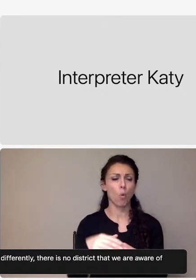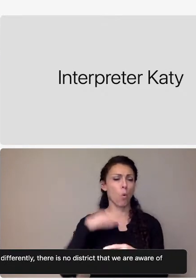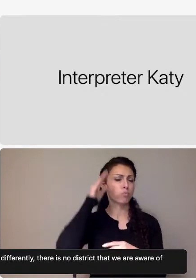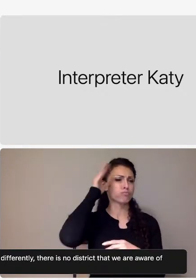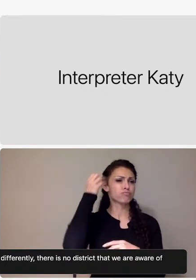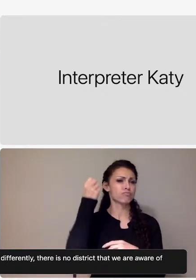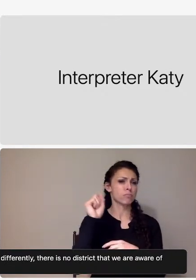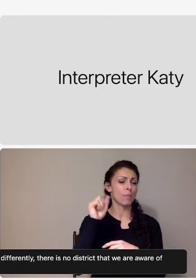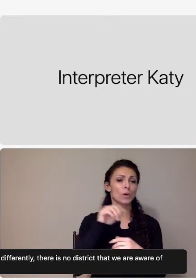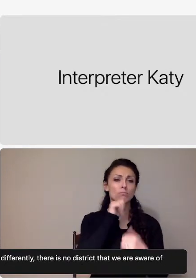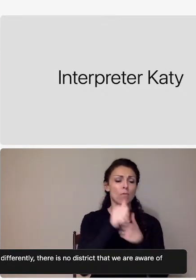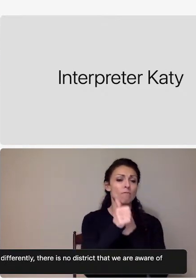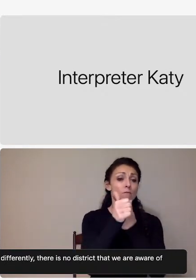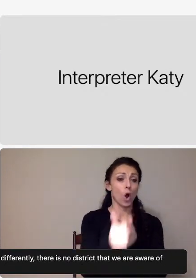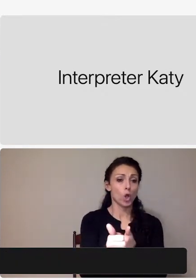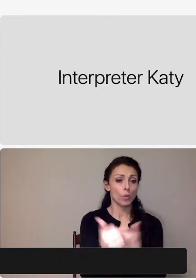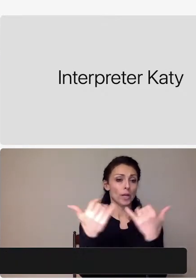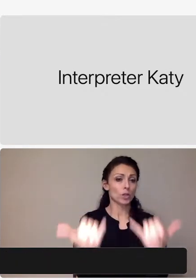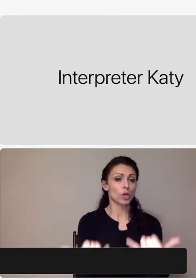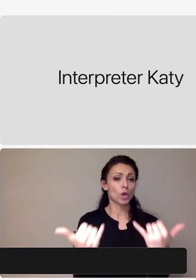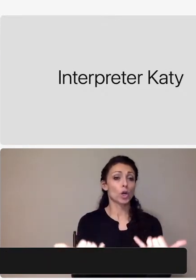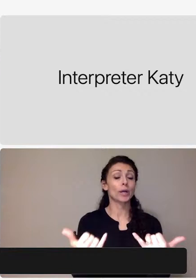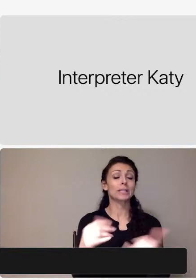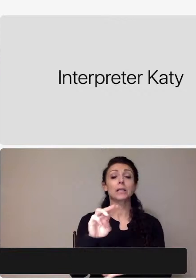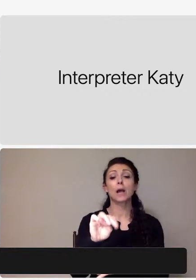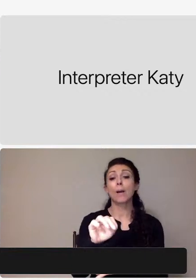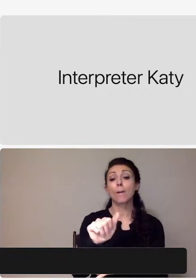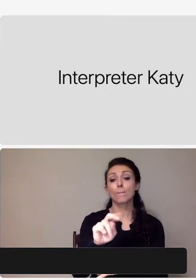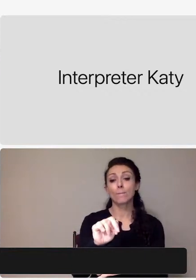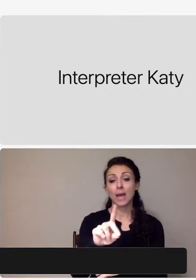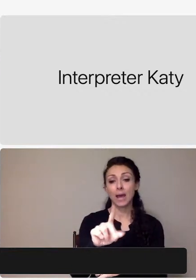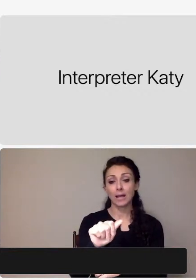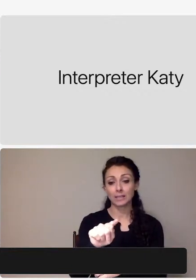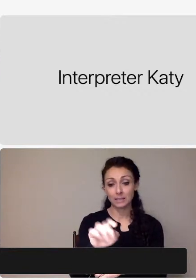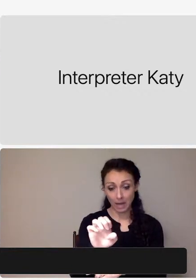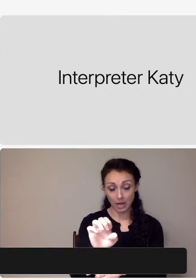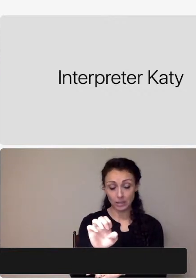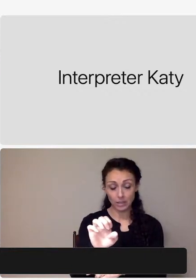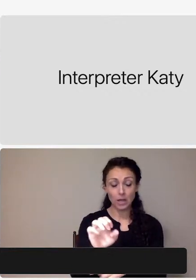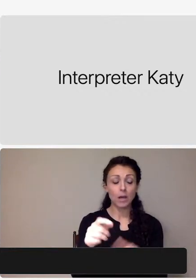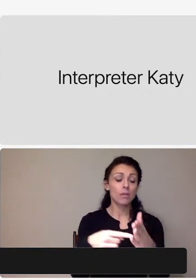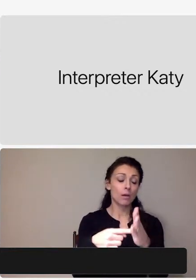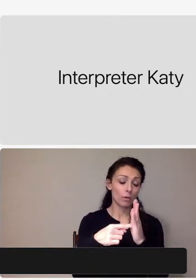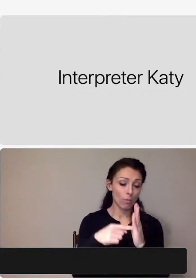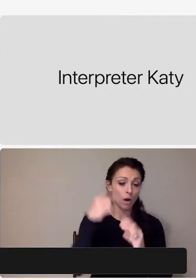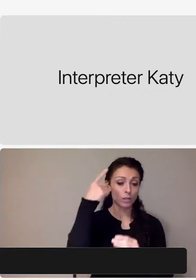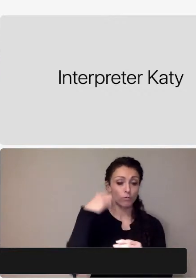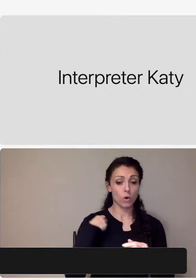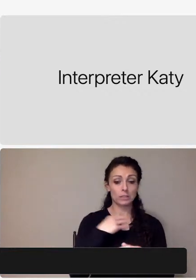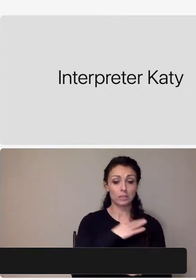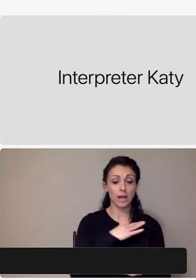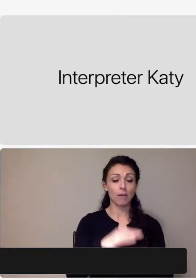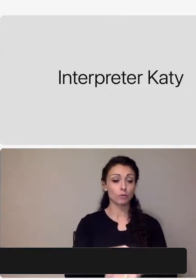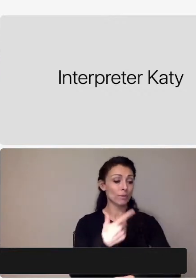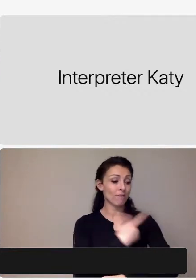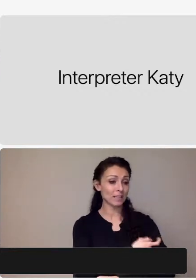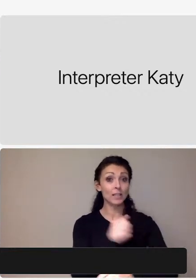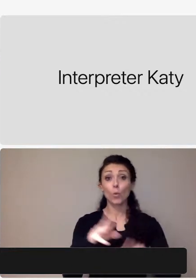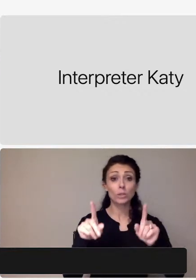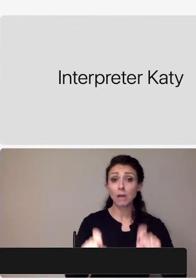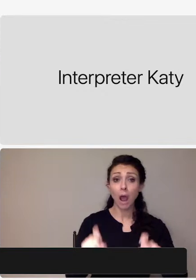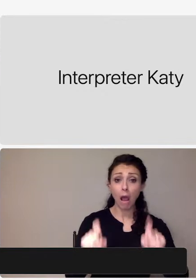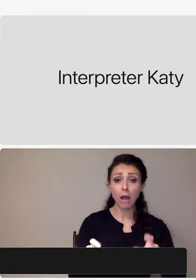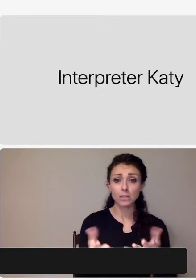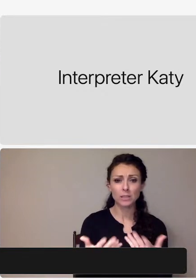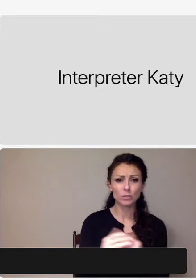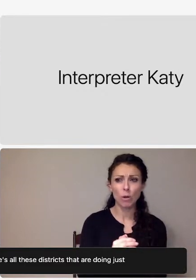comes to uh the requirement for staff to be vaccinated or test for example uh yet we hear that there's all these districts that